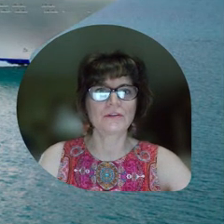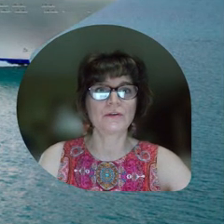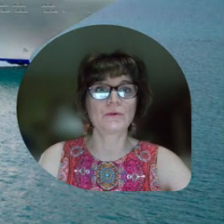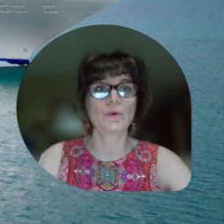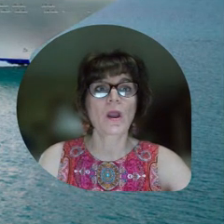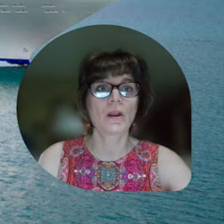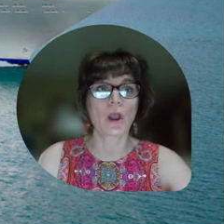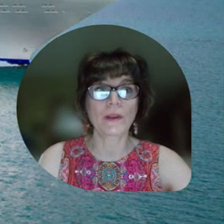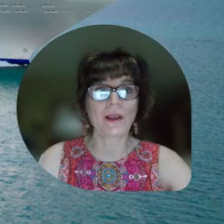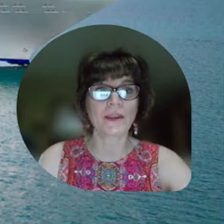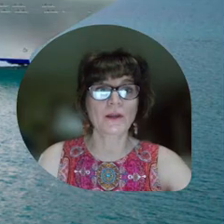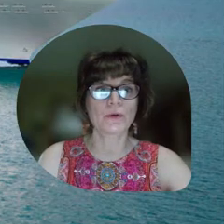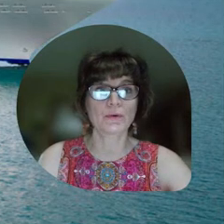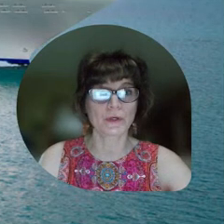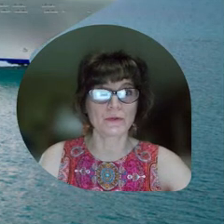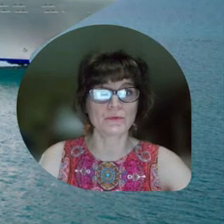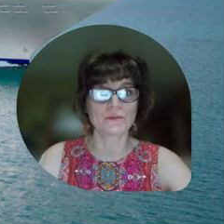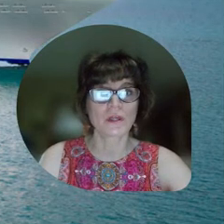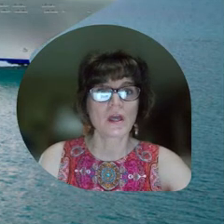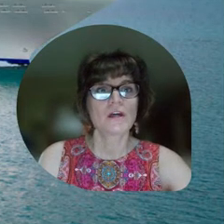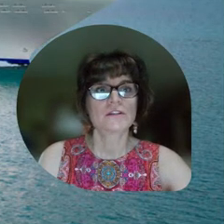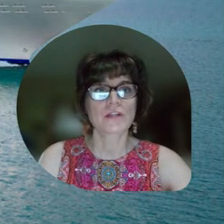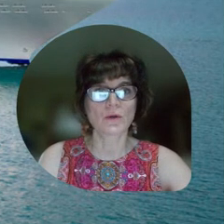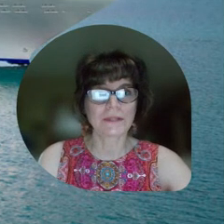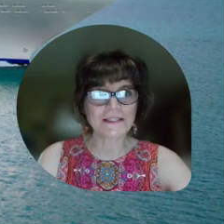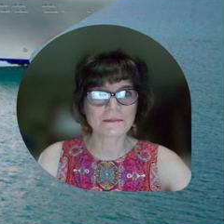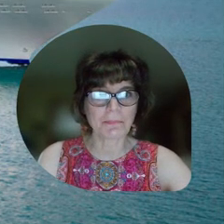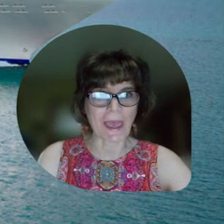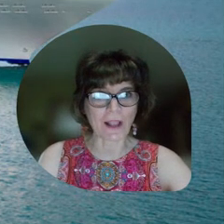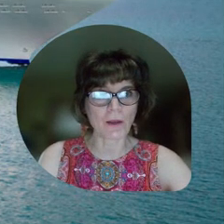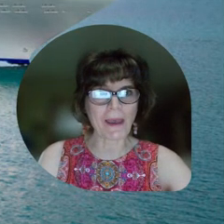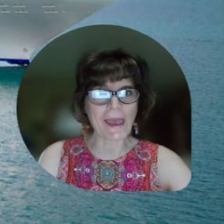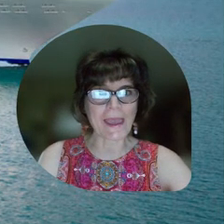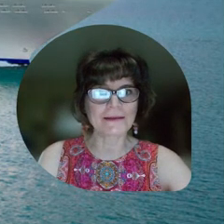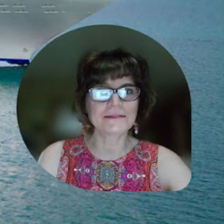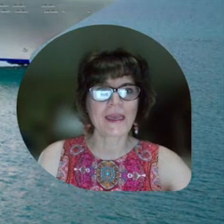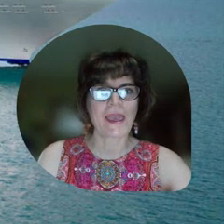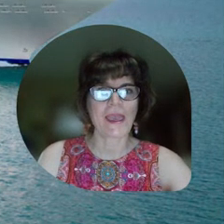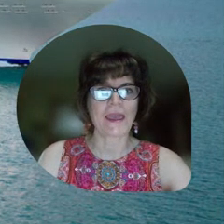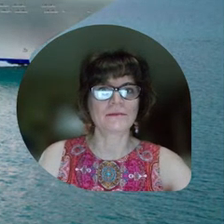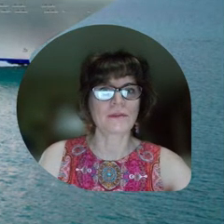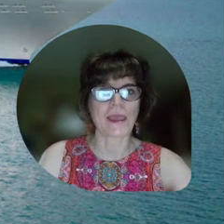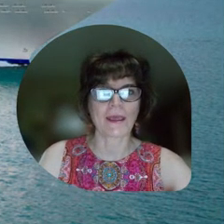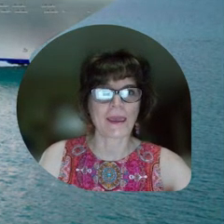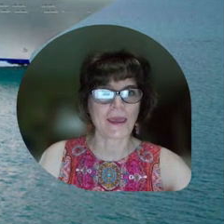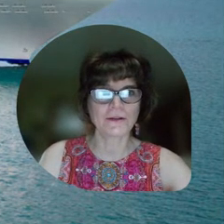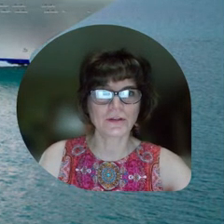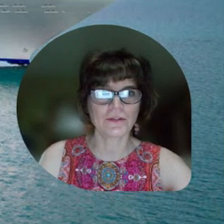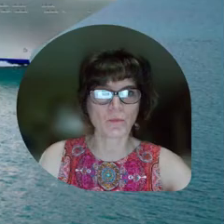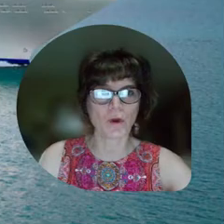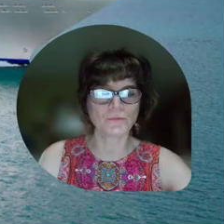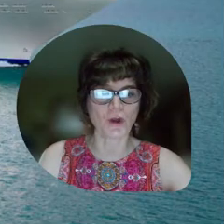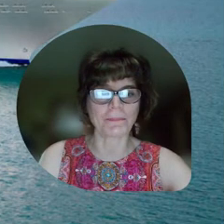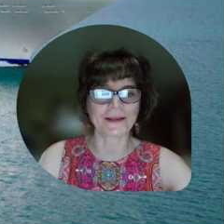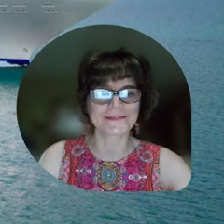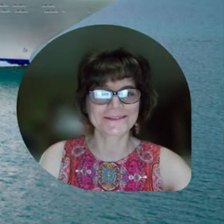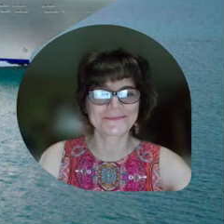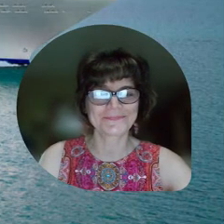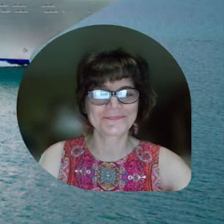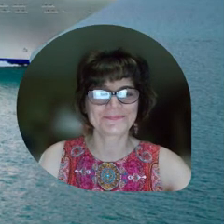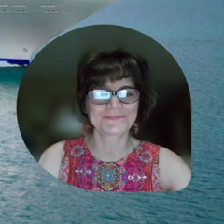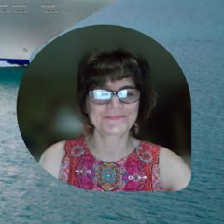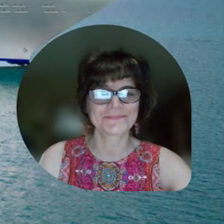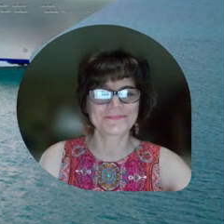related to going on a cruise. So let's pack our bags and head to the warm